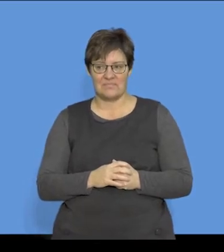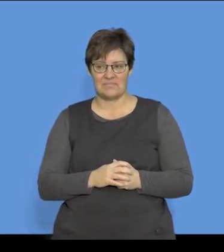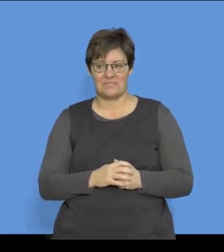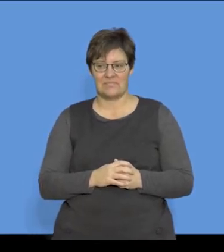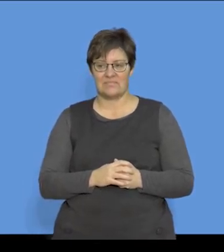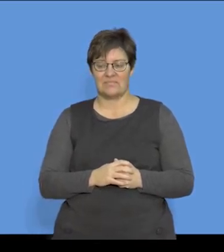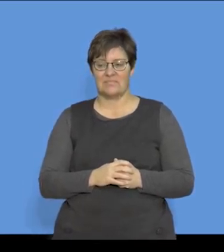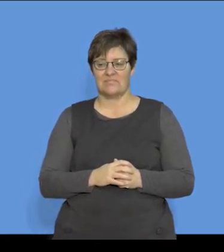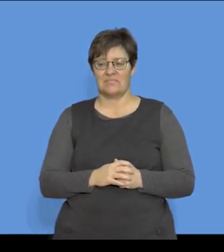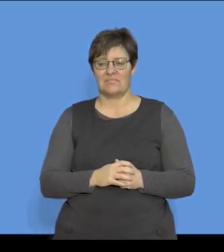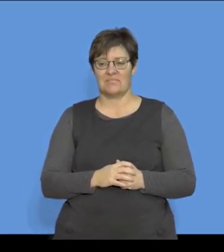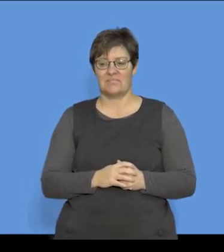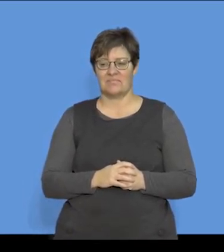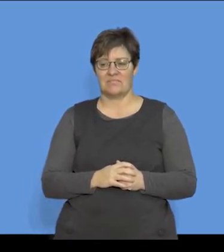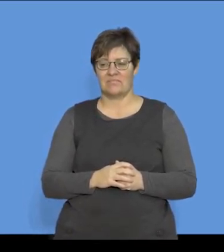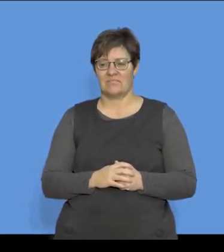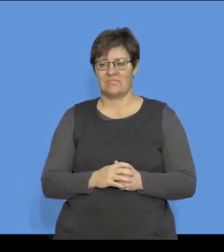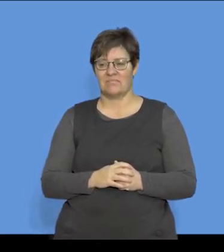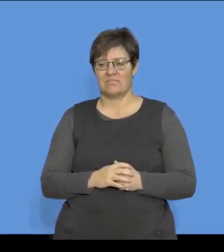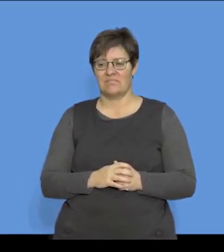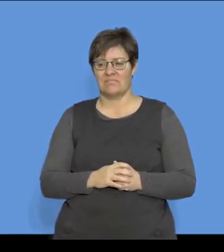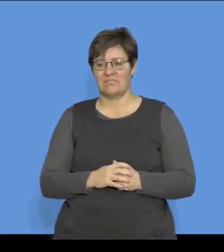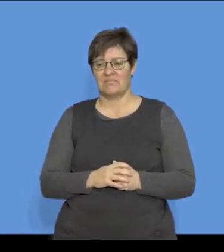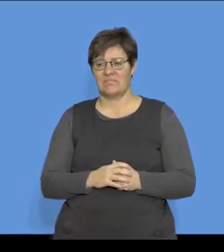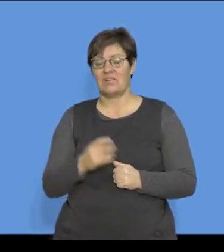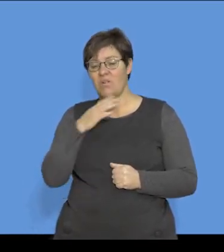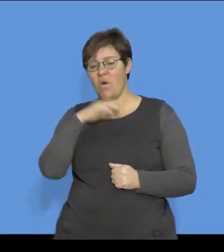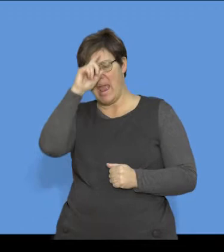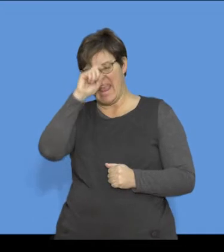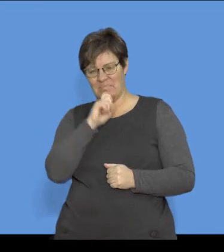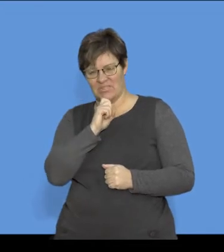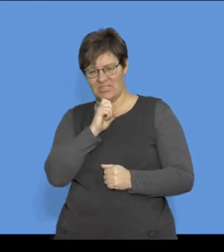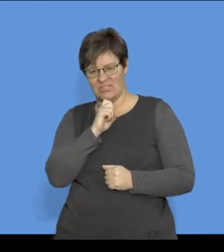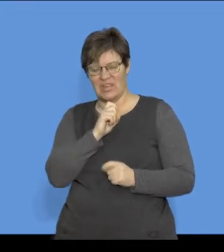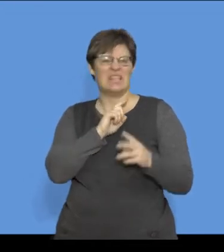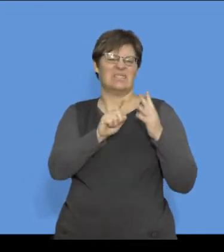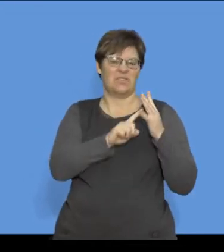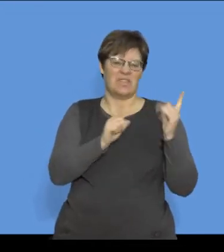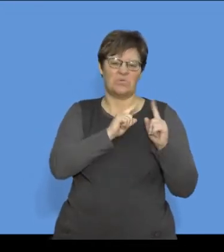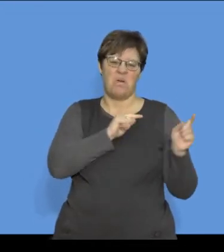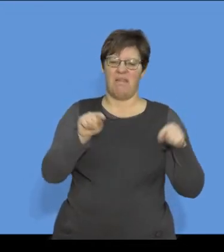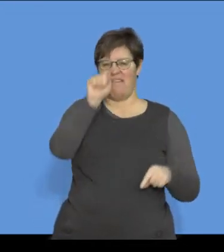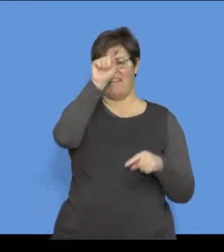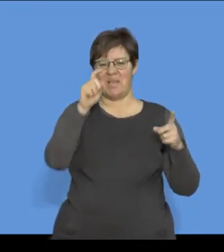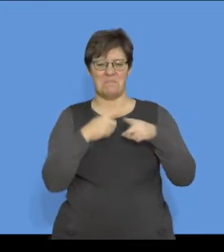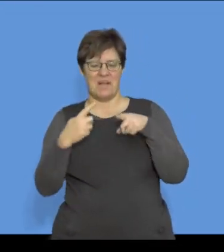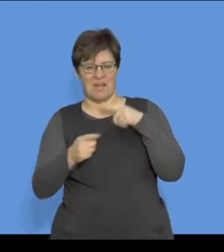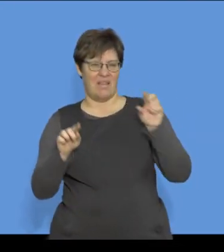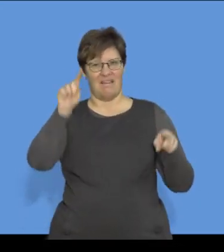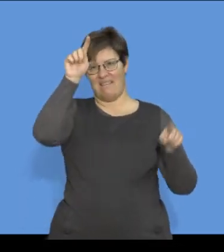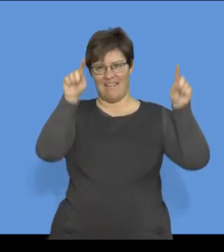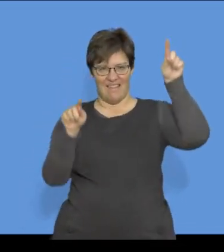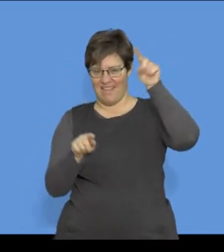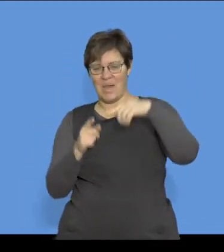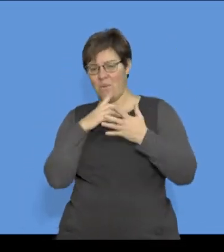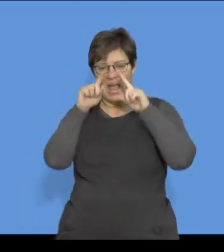you an image of me drawing the many triangles just so that I can